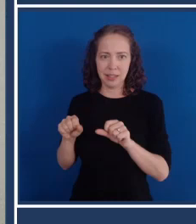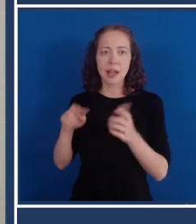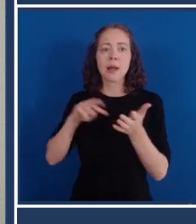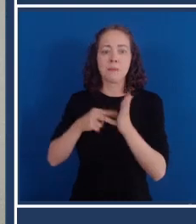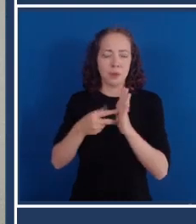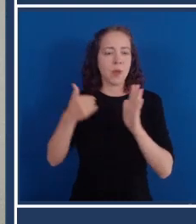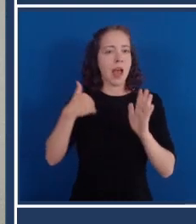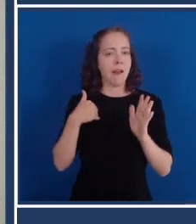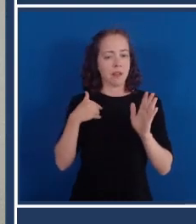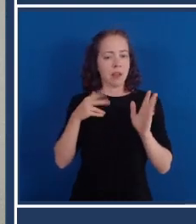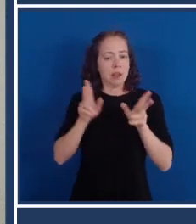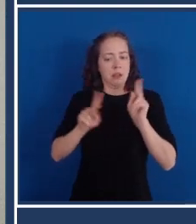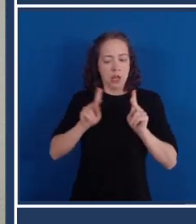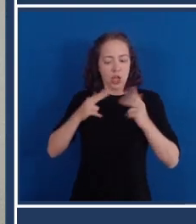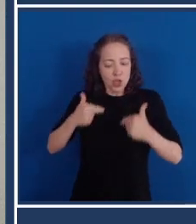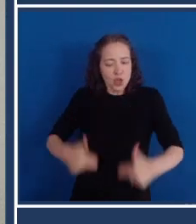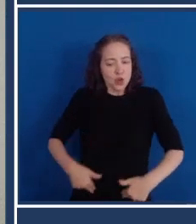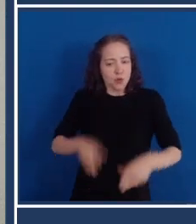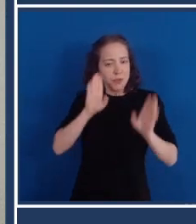approach to AI.